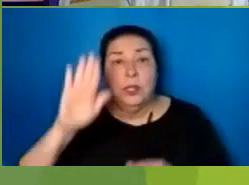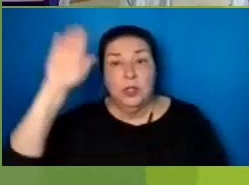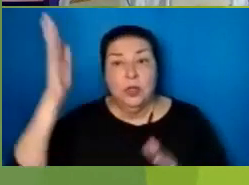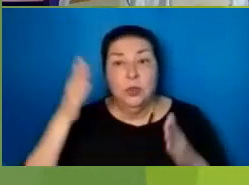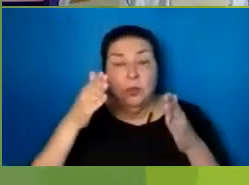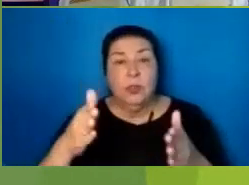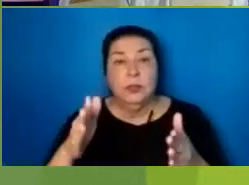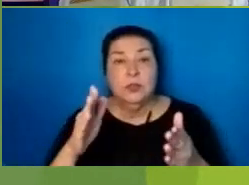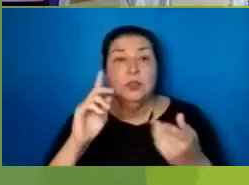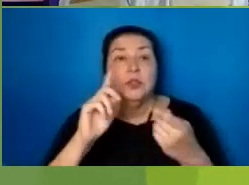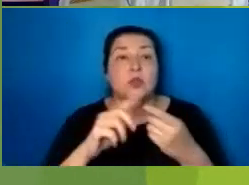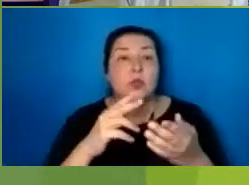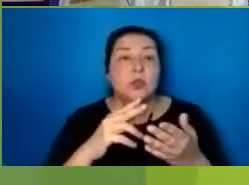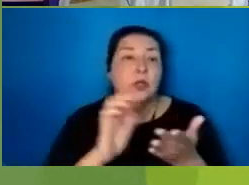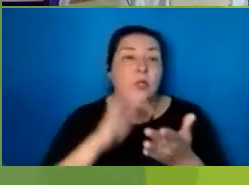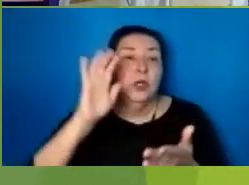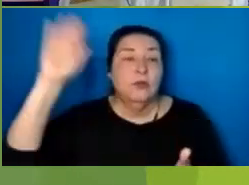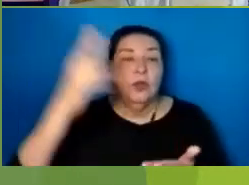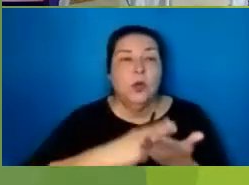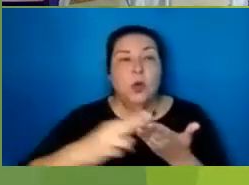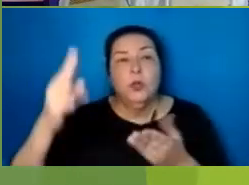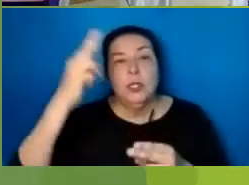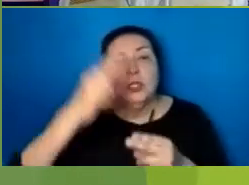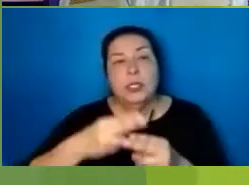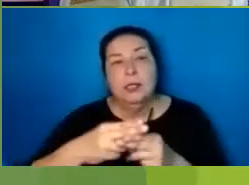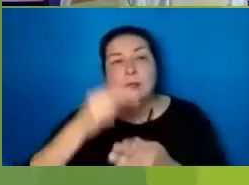to the glory of your holy name. Amen.